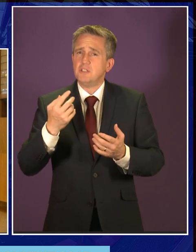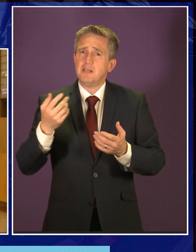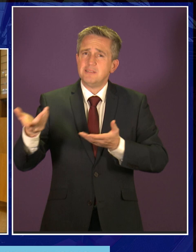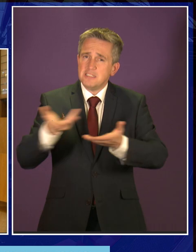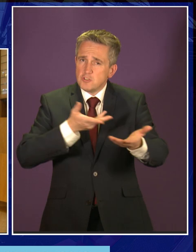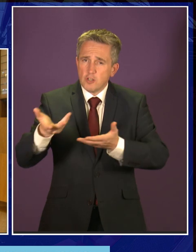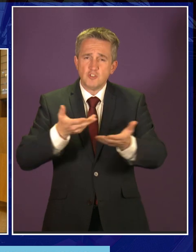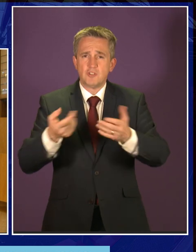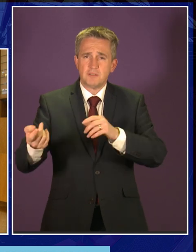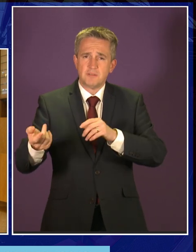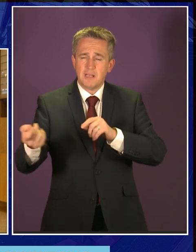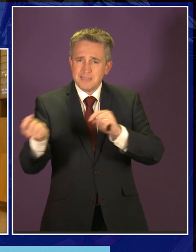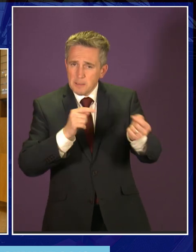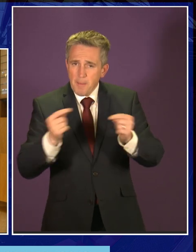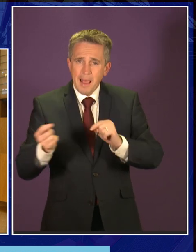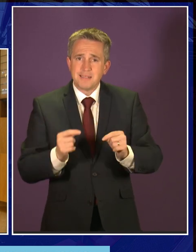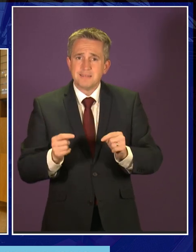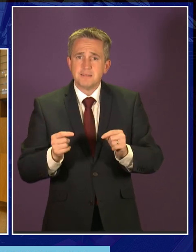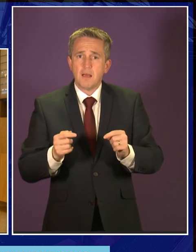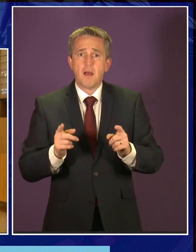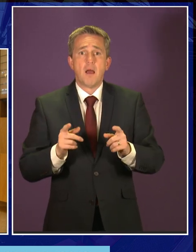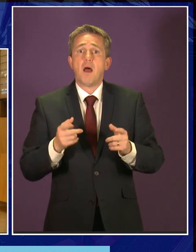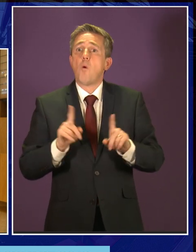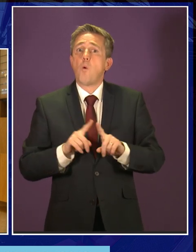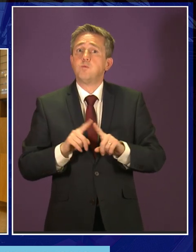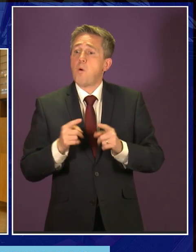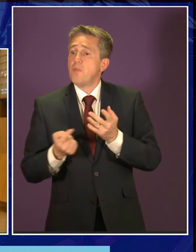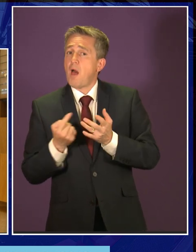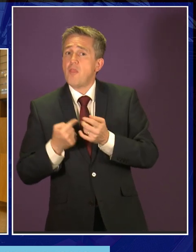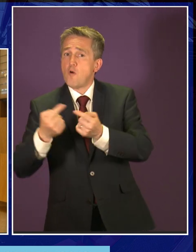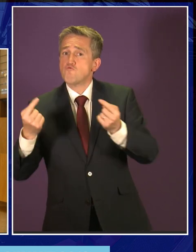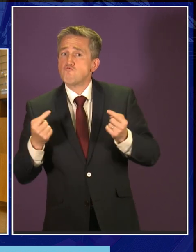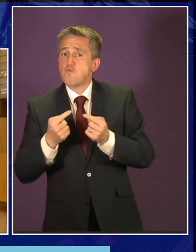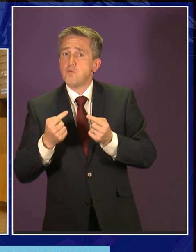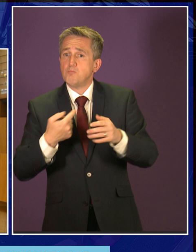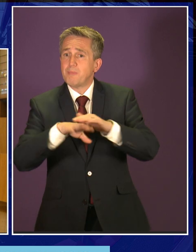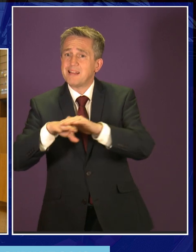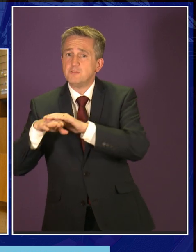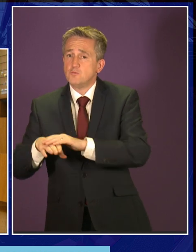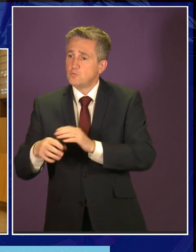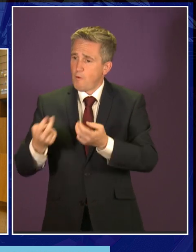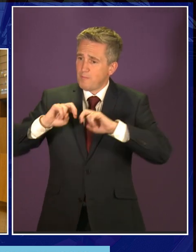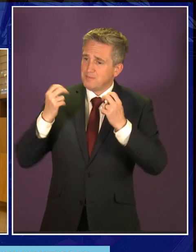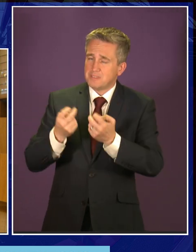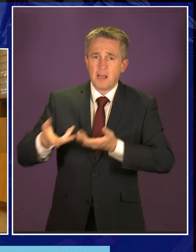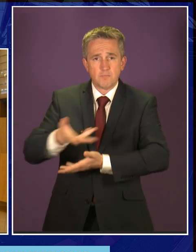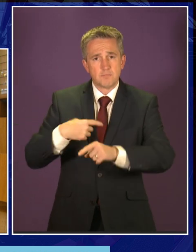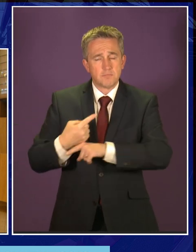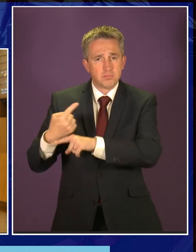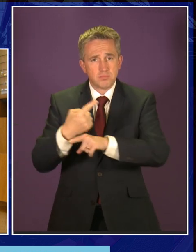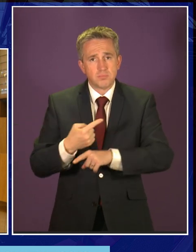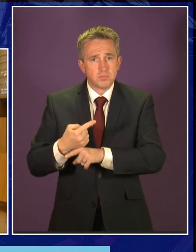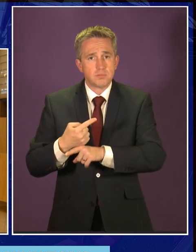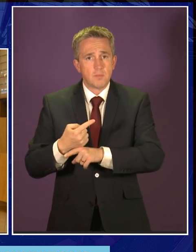perspectives, and in the rooms of the Parliament, which have given space for closer and more intimate exploration and exchange. We've